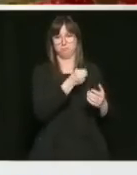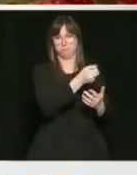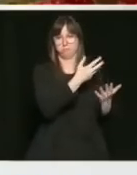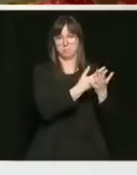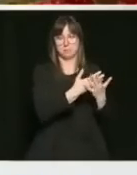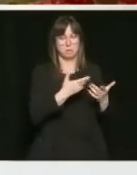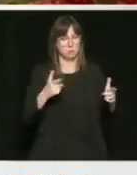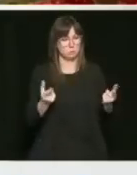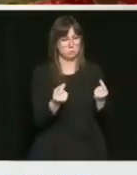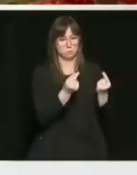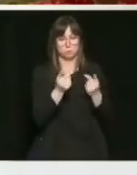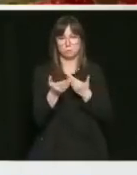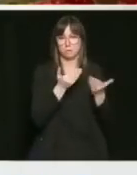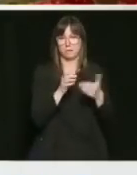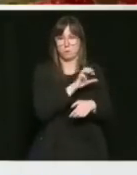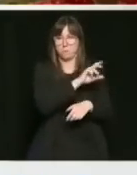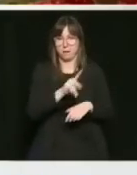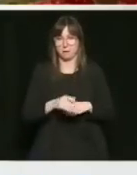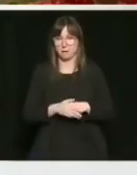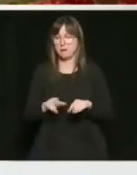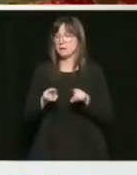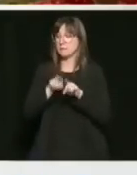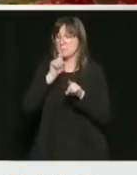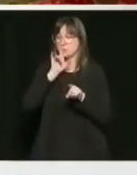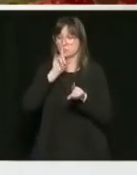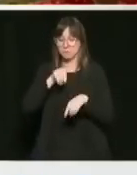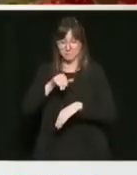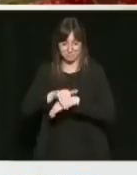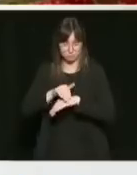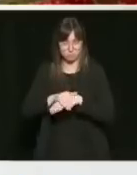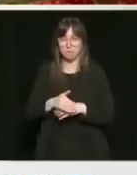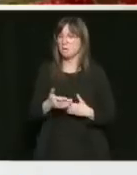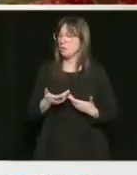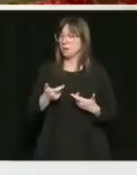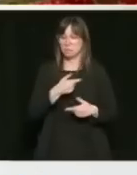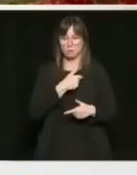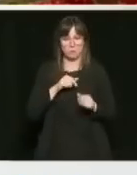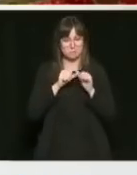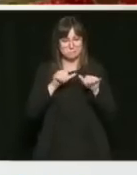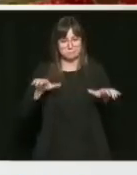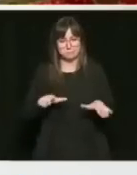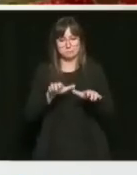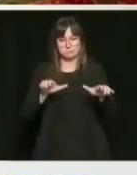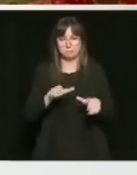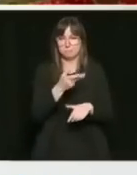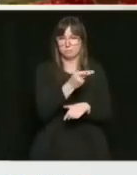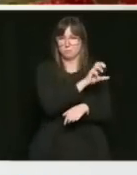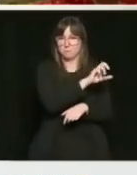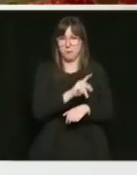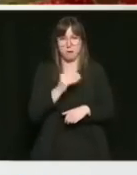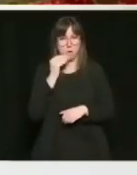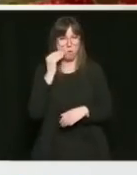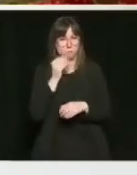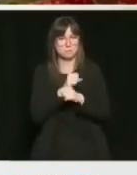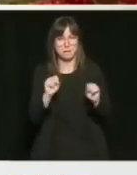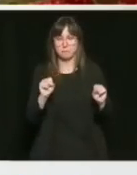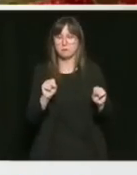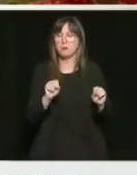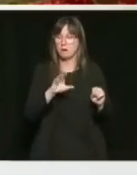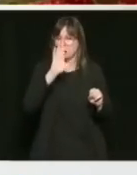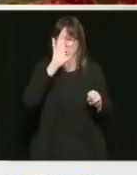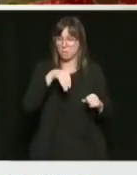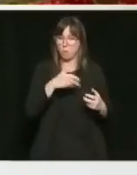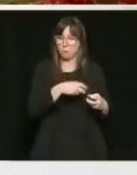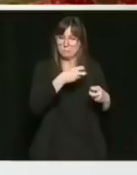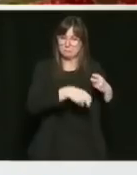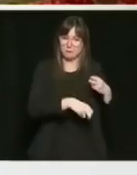bring them back. I think we're going to continue to work as hard as we possibly can to bring these two Michaels home. It's been extremely difficult for